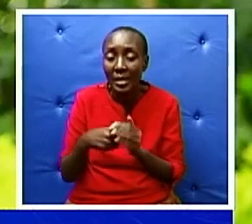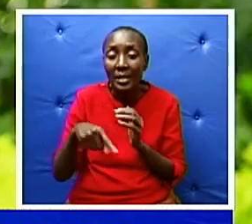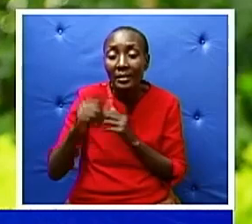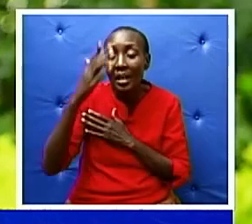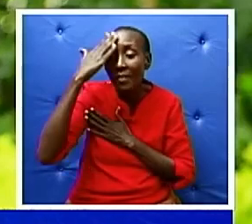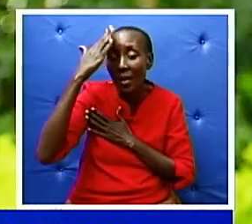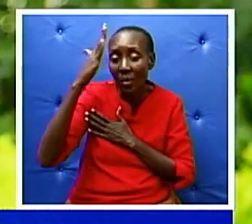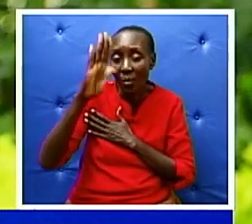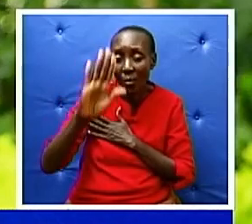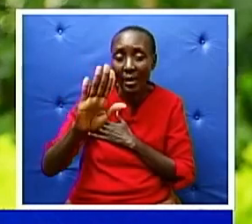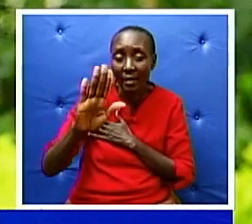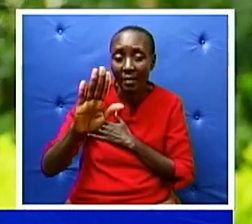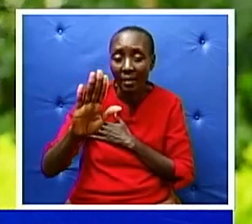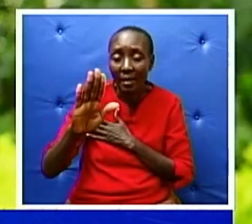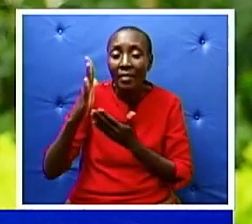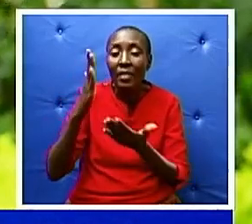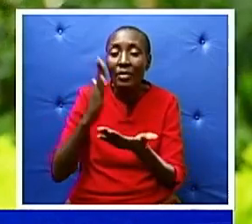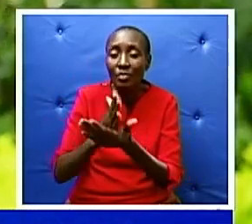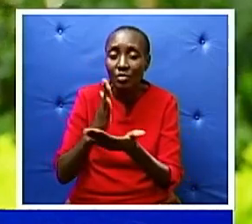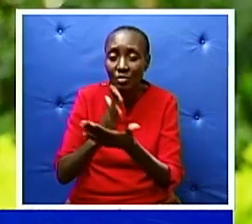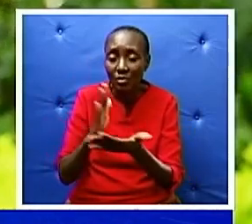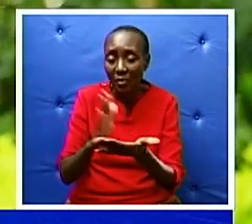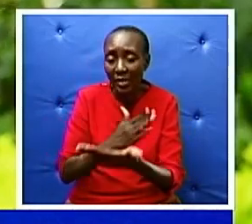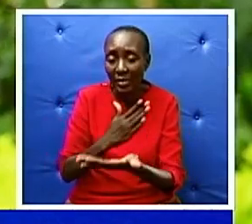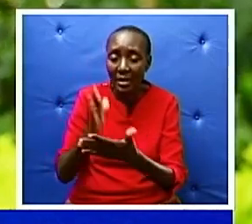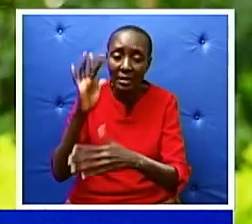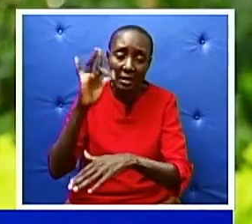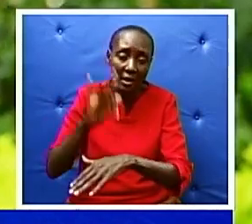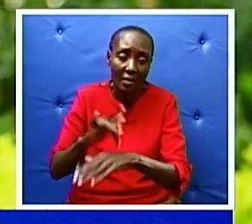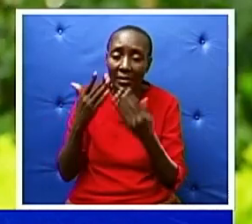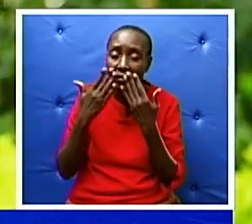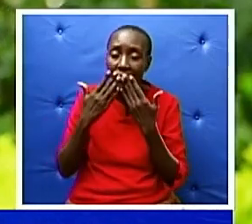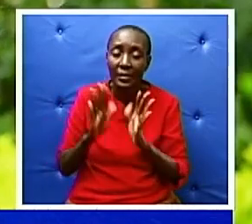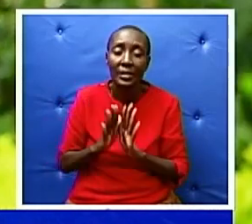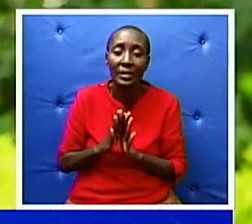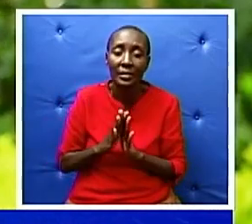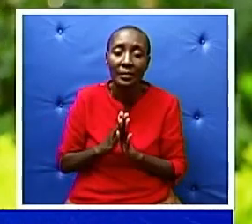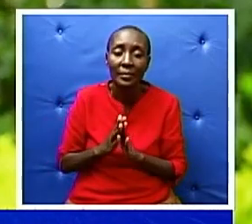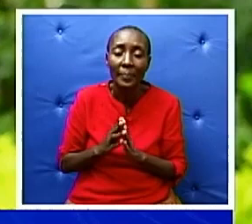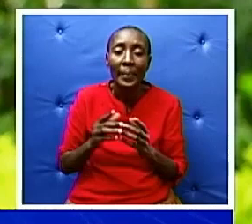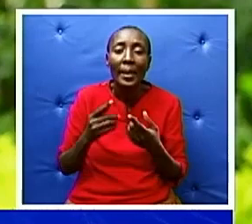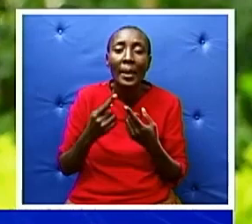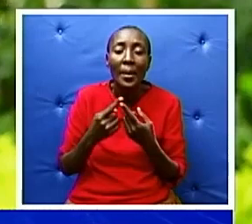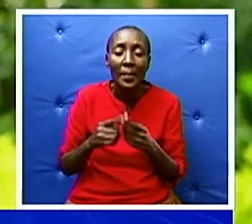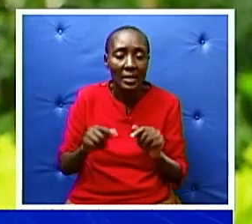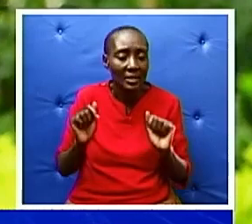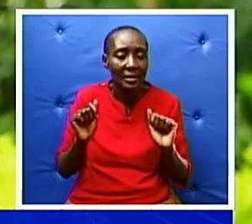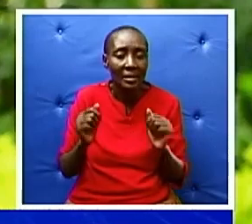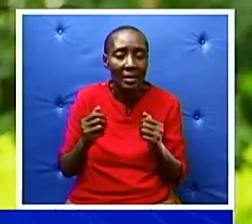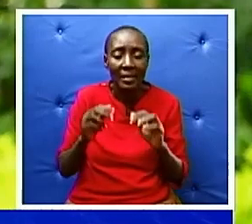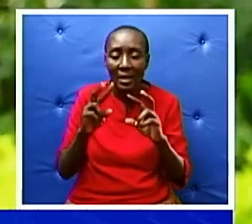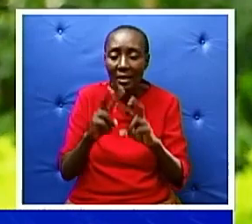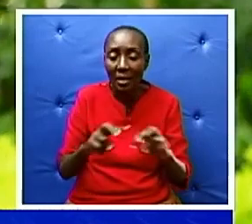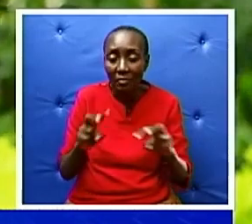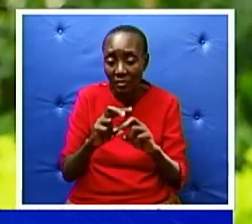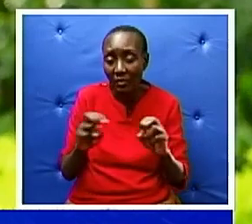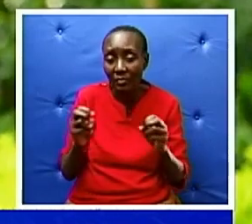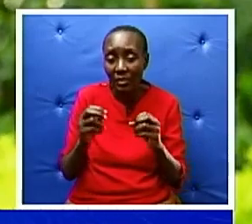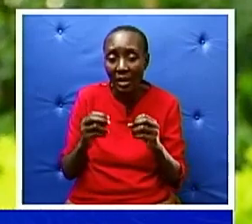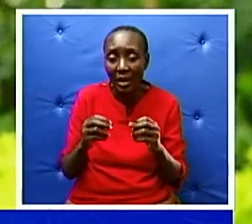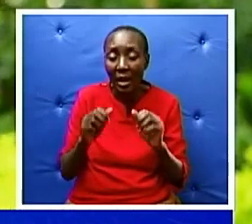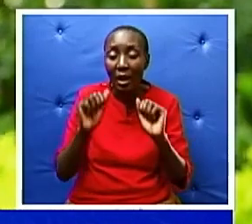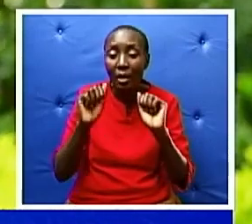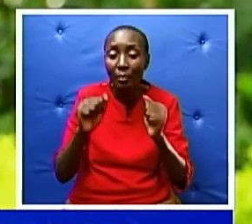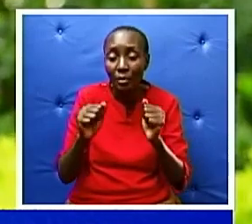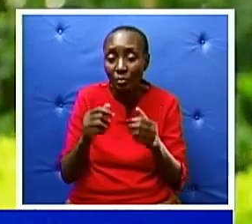that these sectors are being affected and they will see a possible way to cushion. But